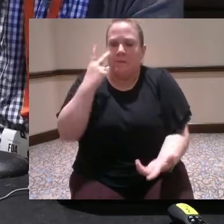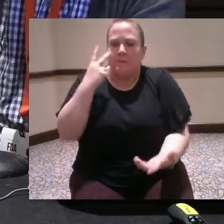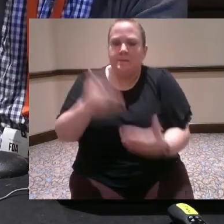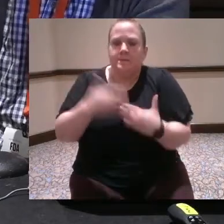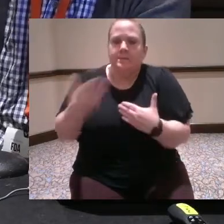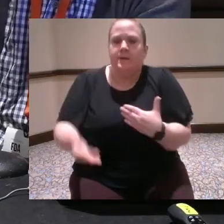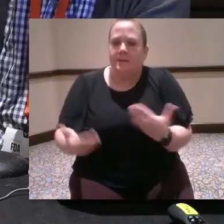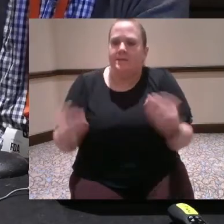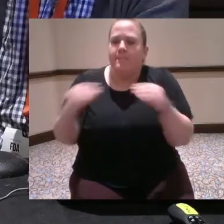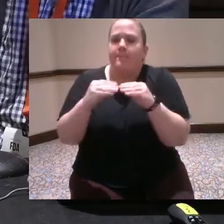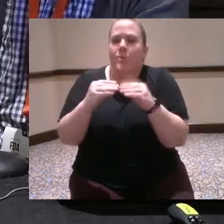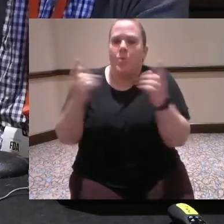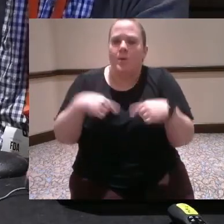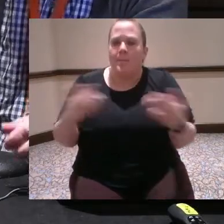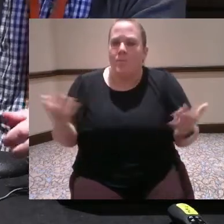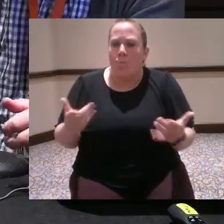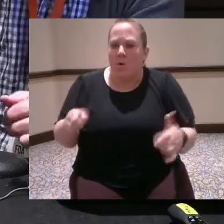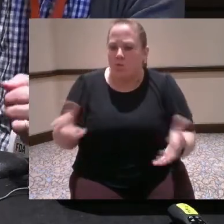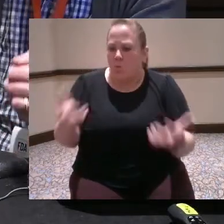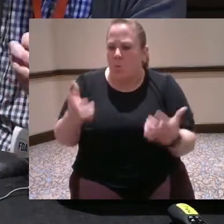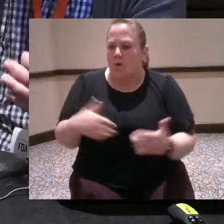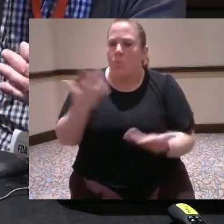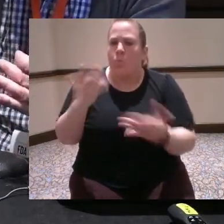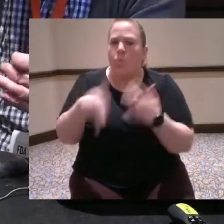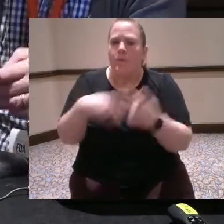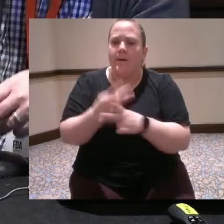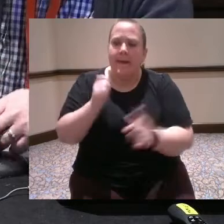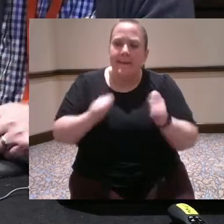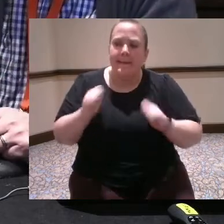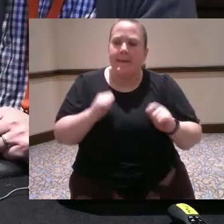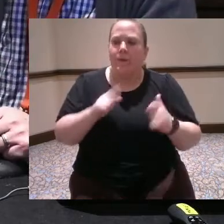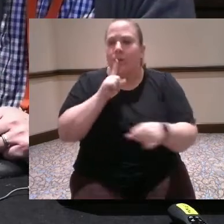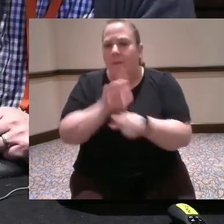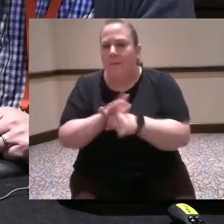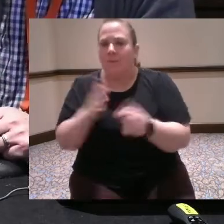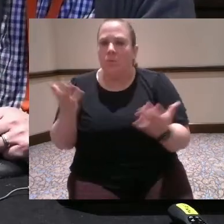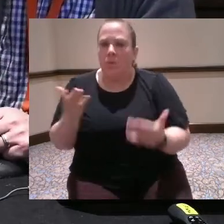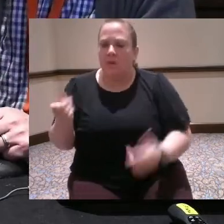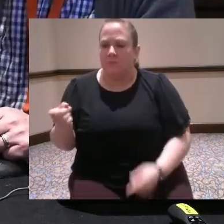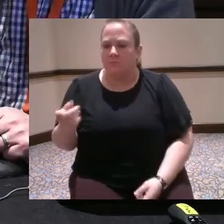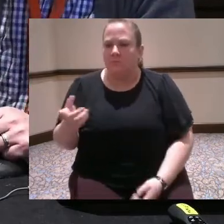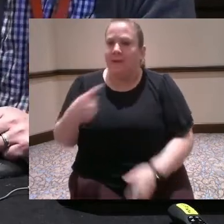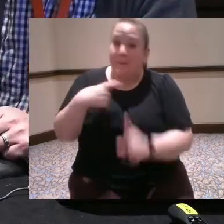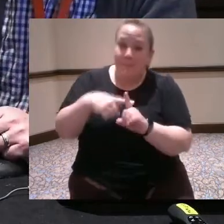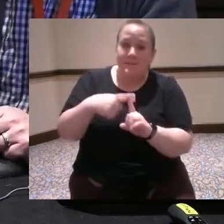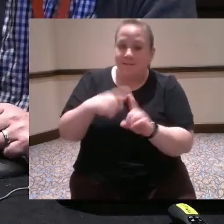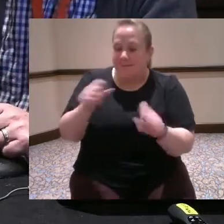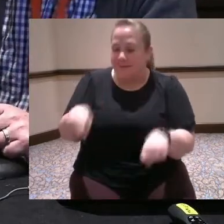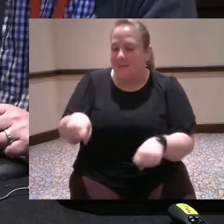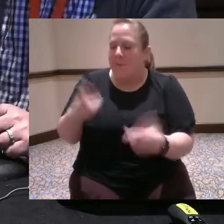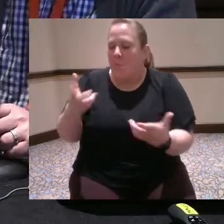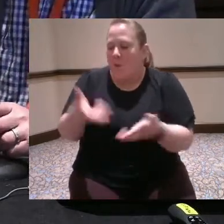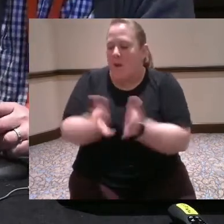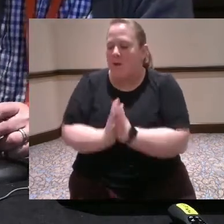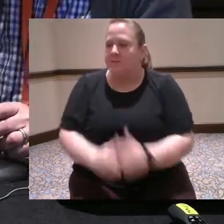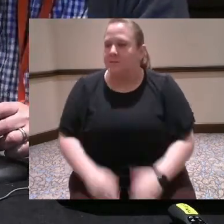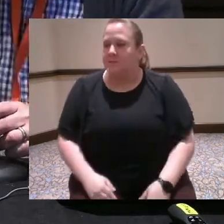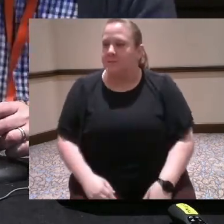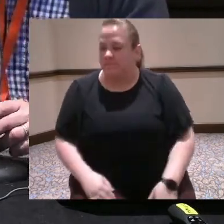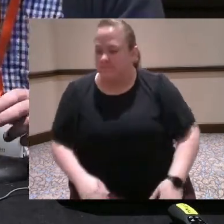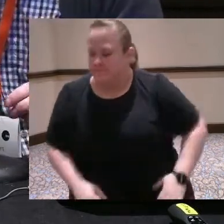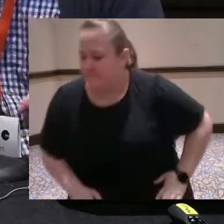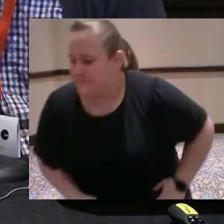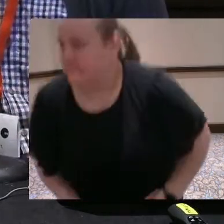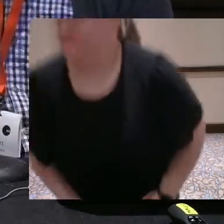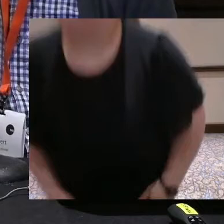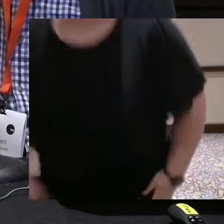like to see more of in this town? What kind of theater or what kind of commitment? It could be positive, but just want to ask that. Well, one